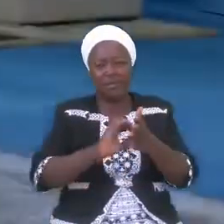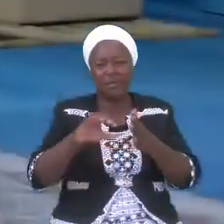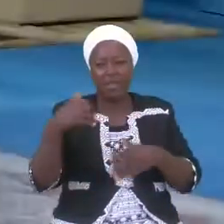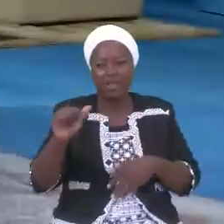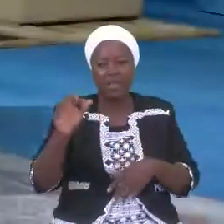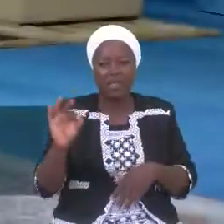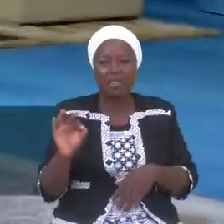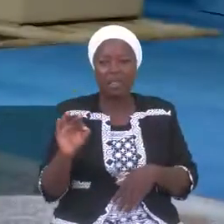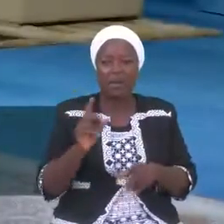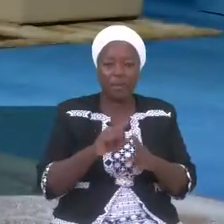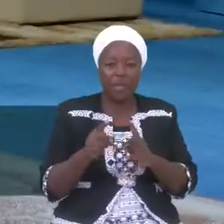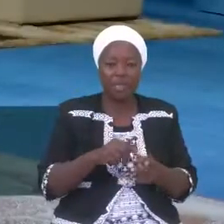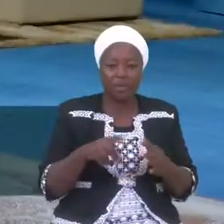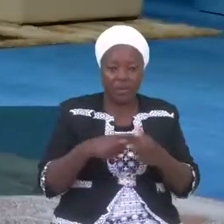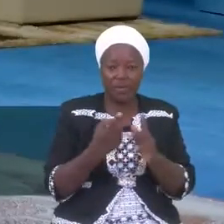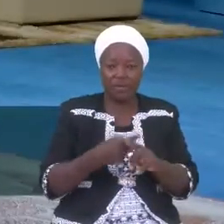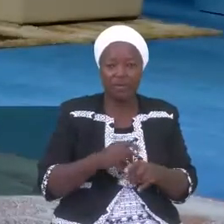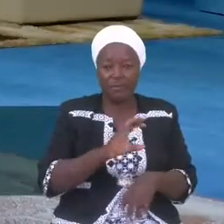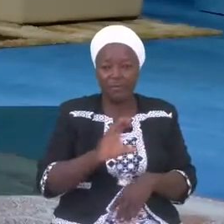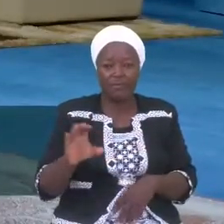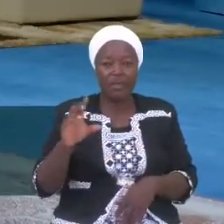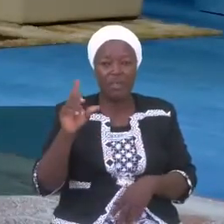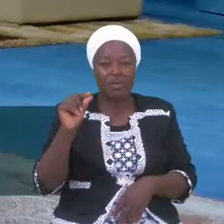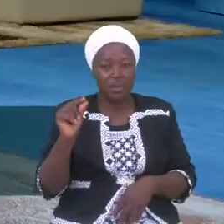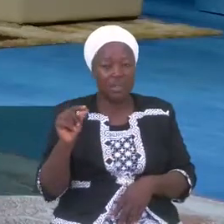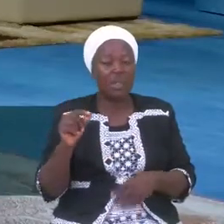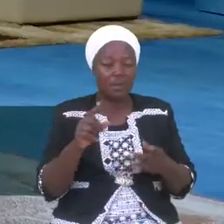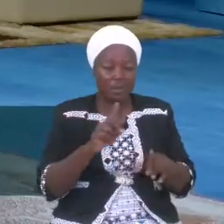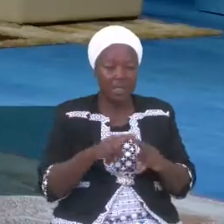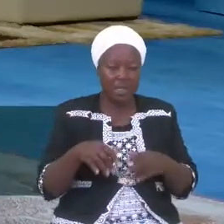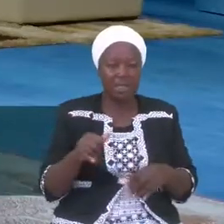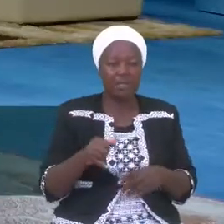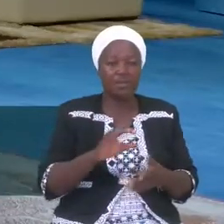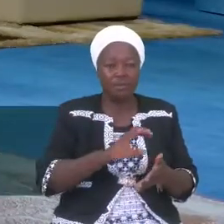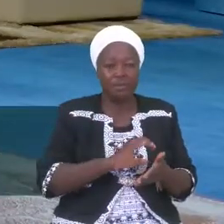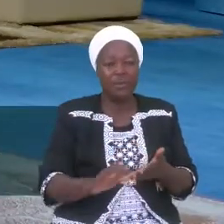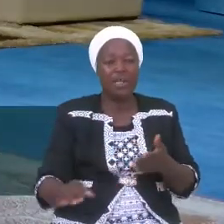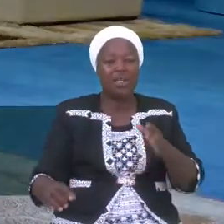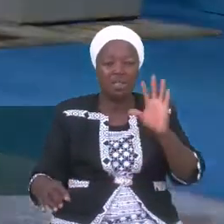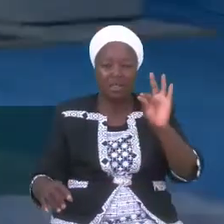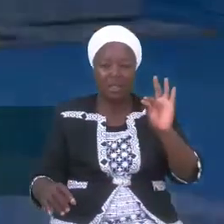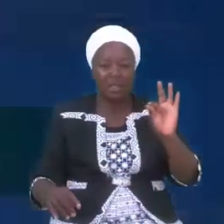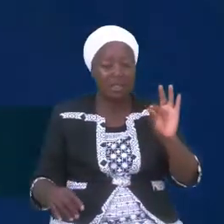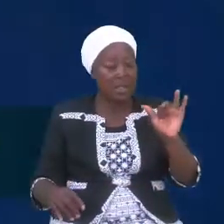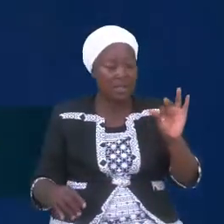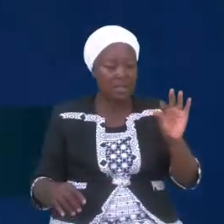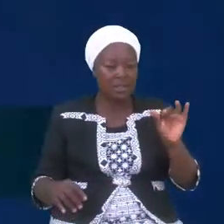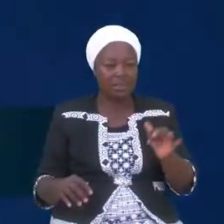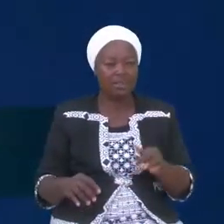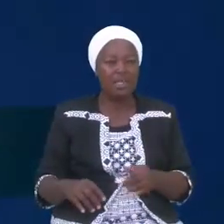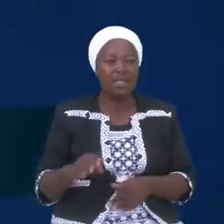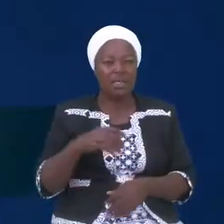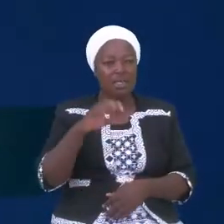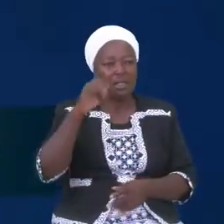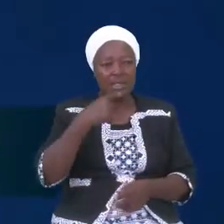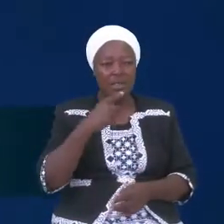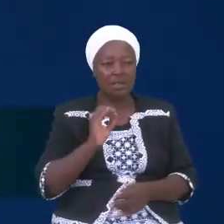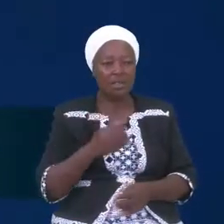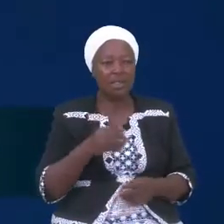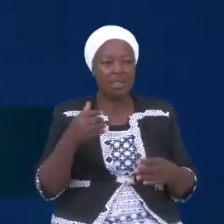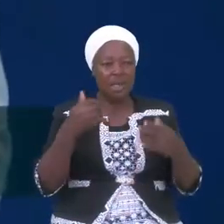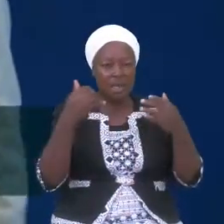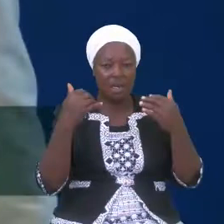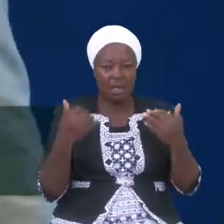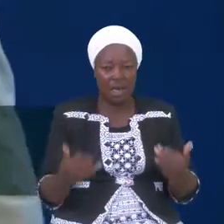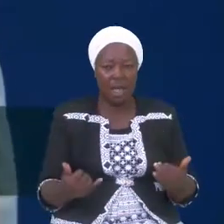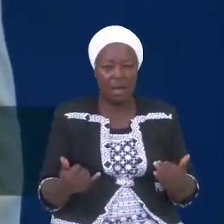pick it off from verse 20. In Galatians chapter 5, verse 19, it tells us in verse 19,